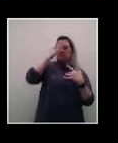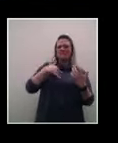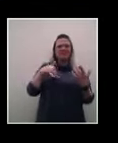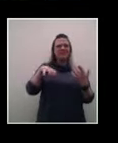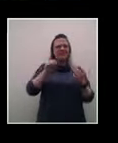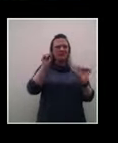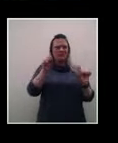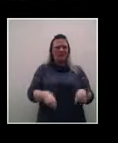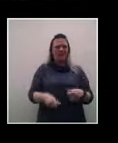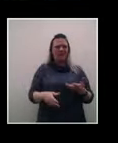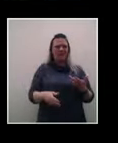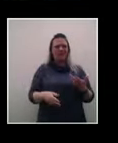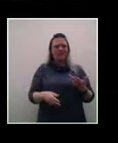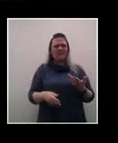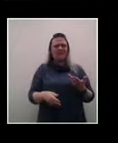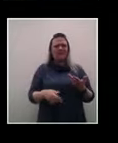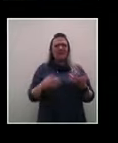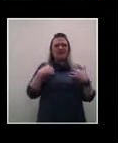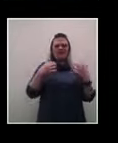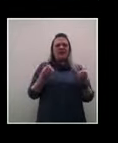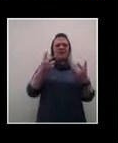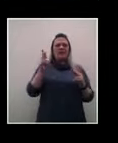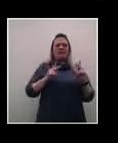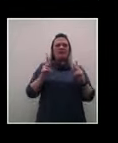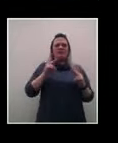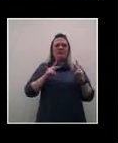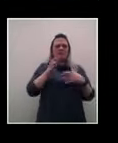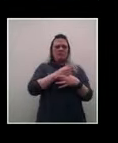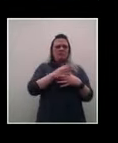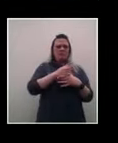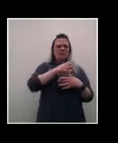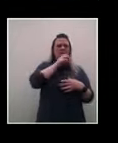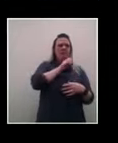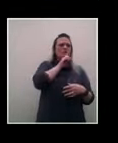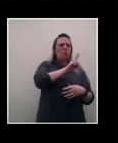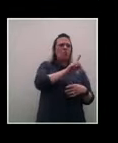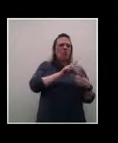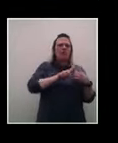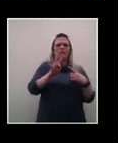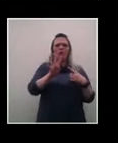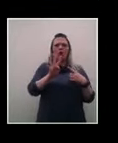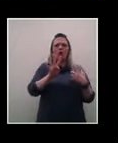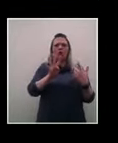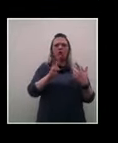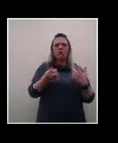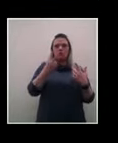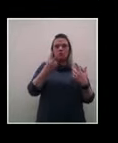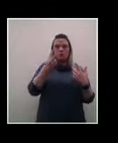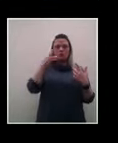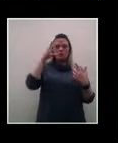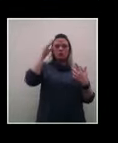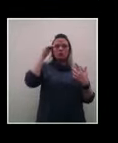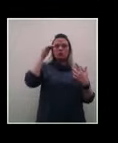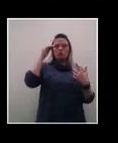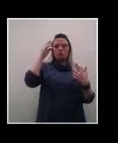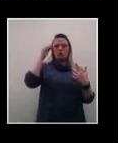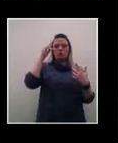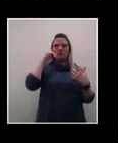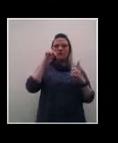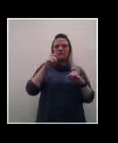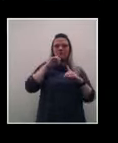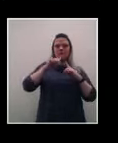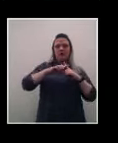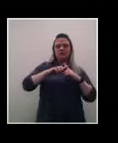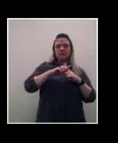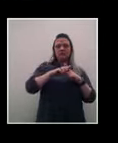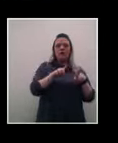sick. We've had individuals as young as between the age of 1 to 4. There's 2 males that have tested positive, as